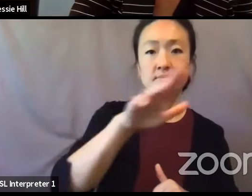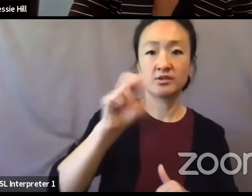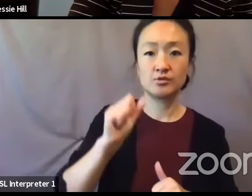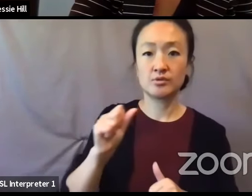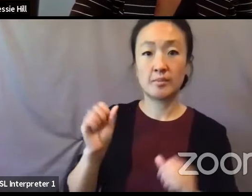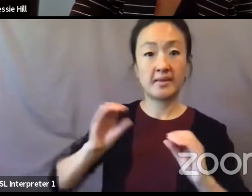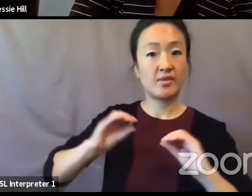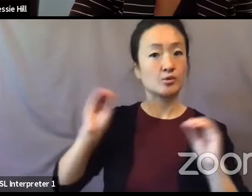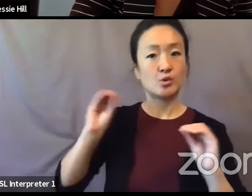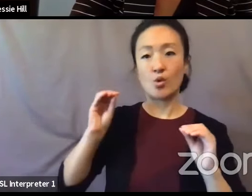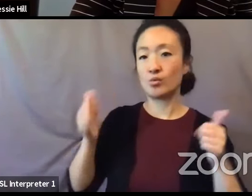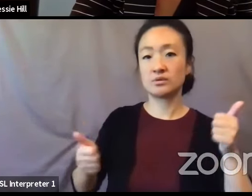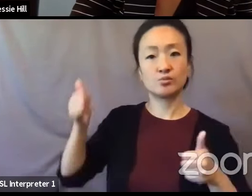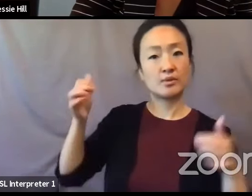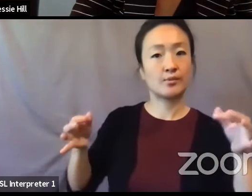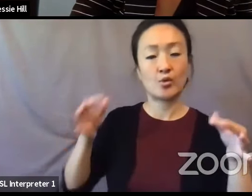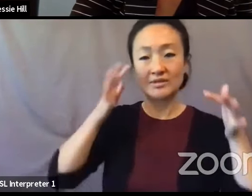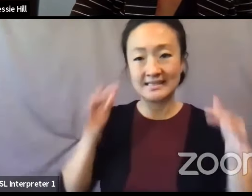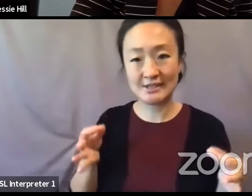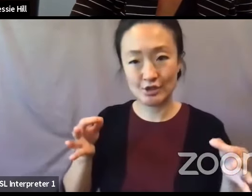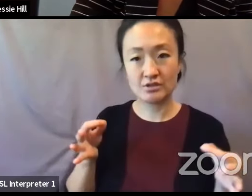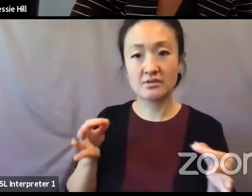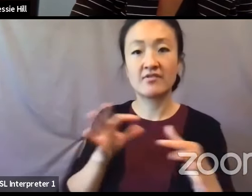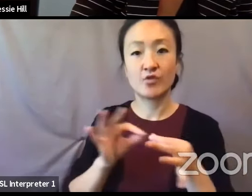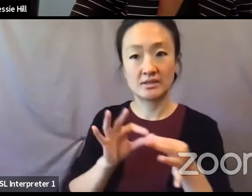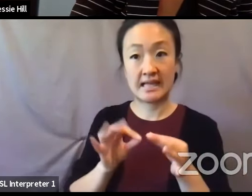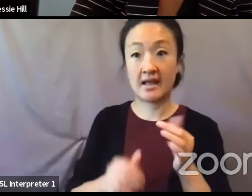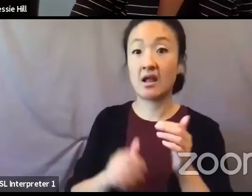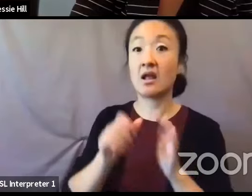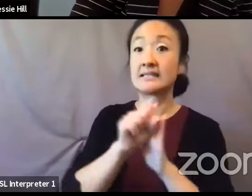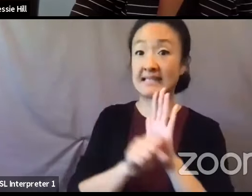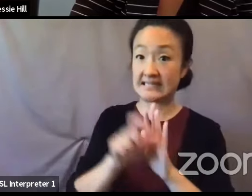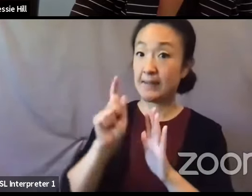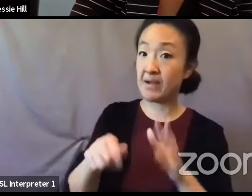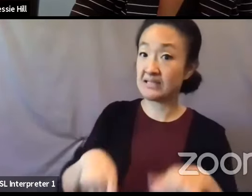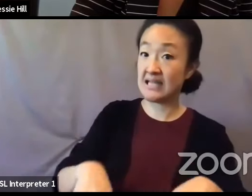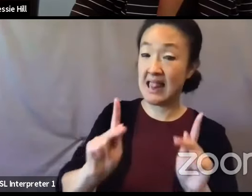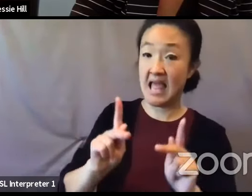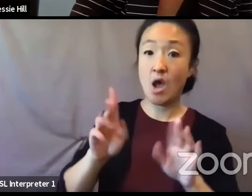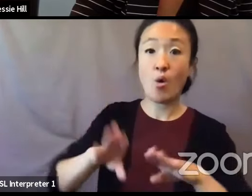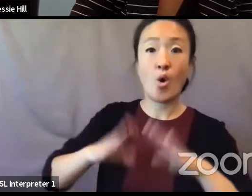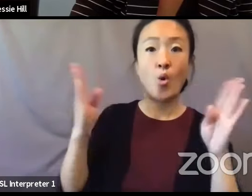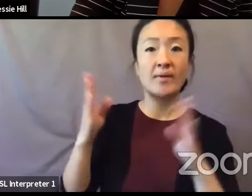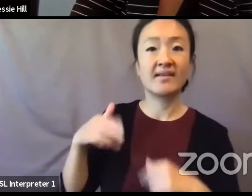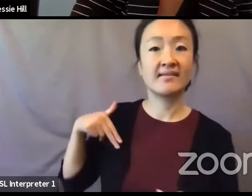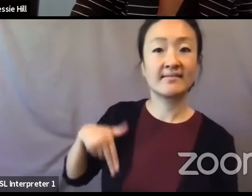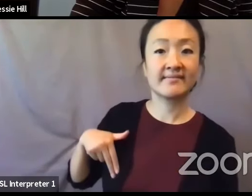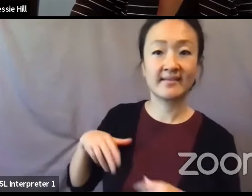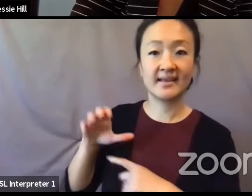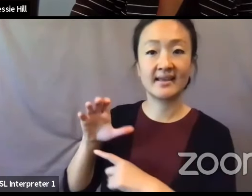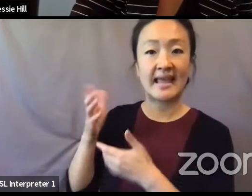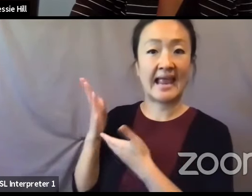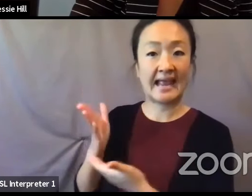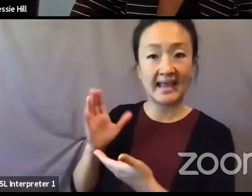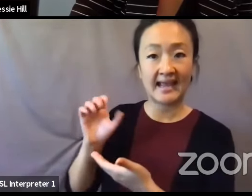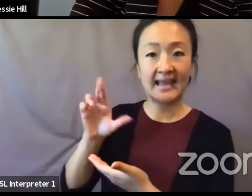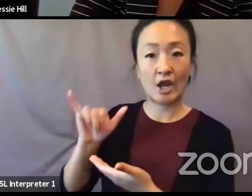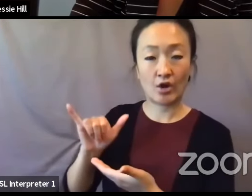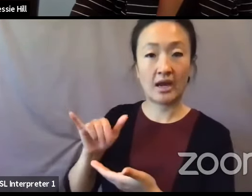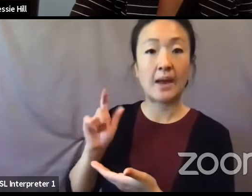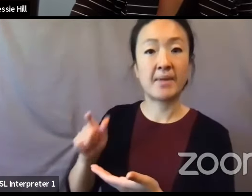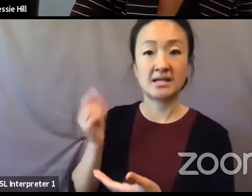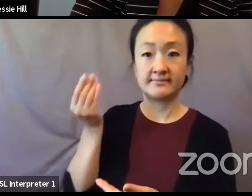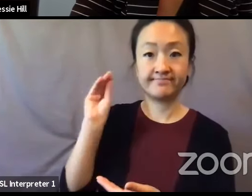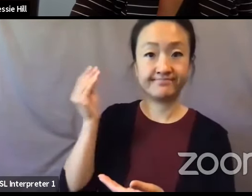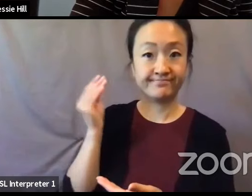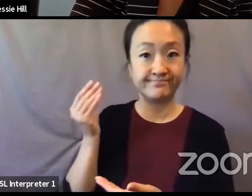Court decision, for example, saying that states must allow open carry. must allow concealed carry permits for